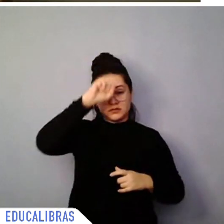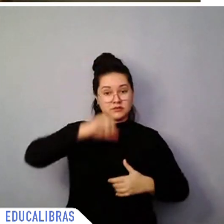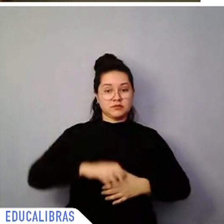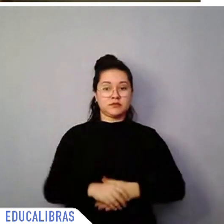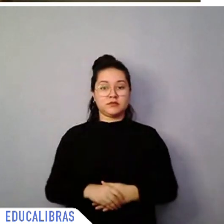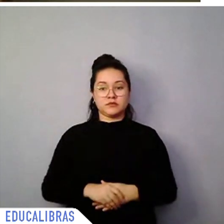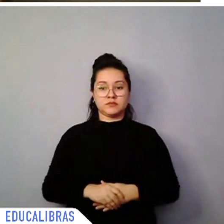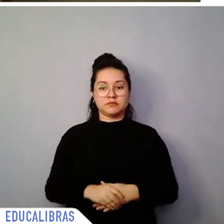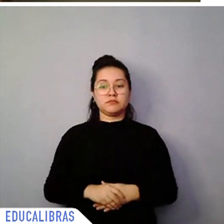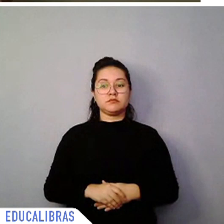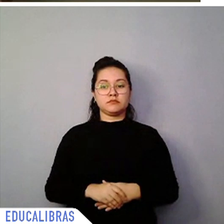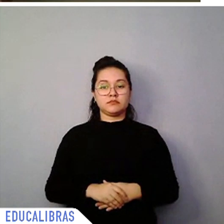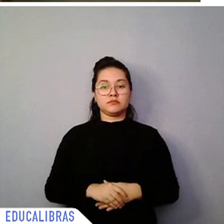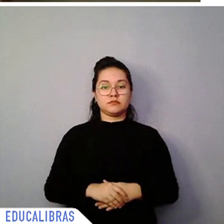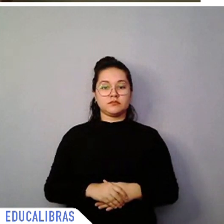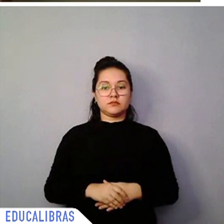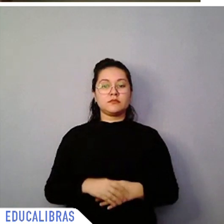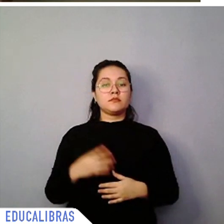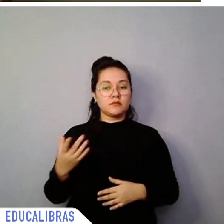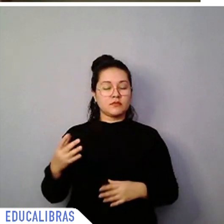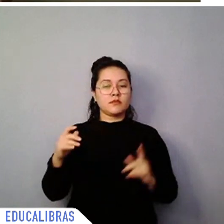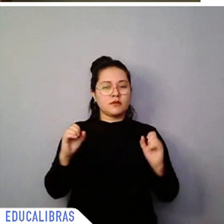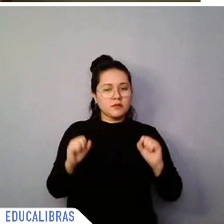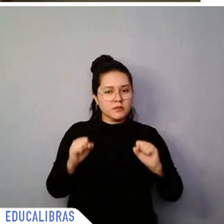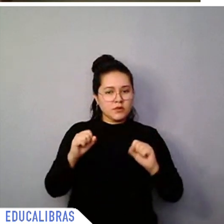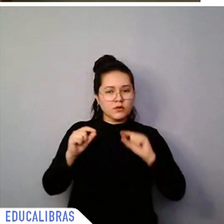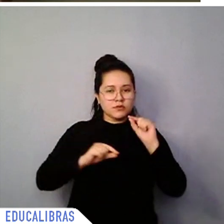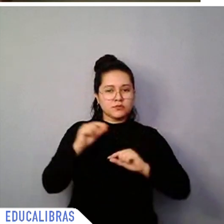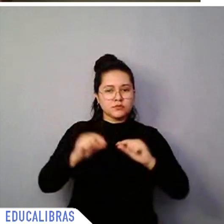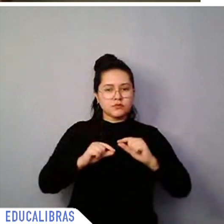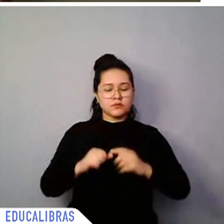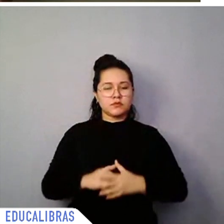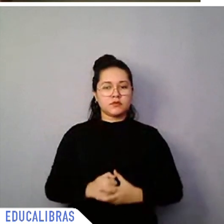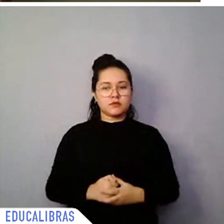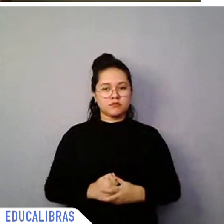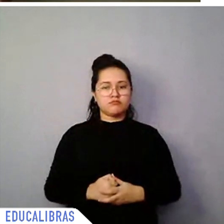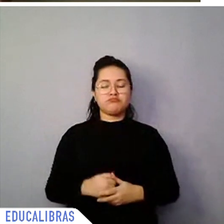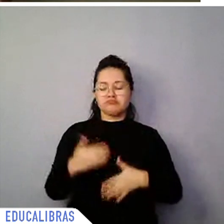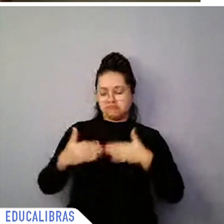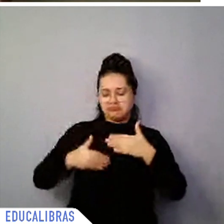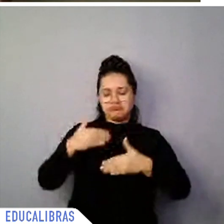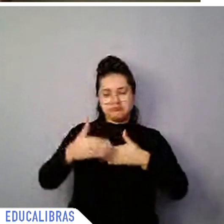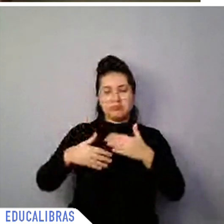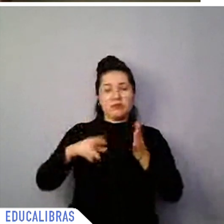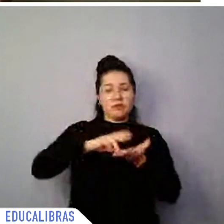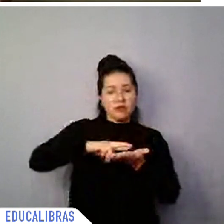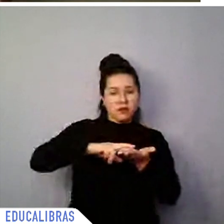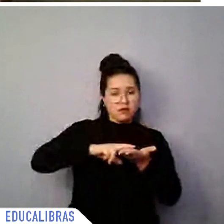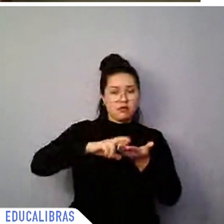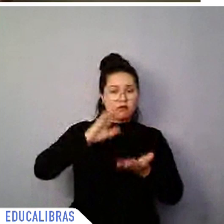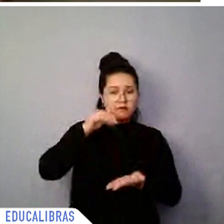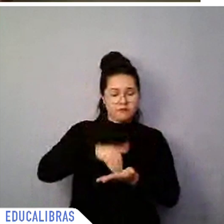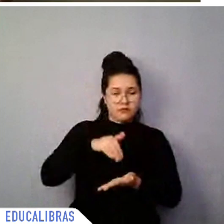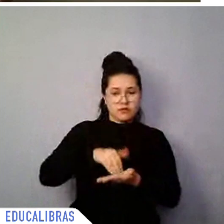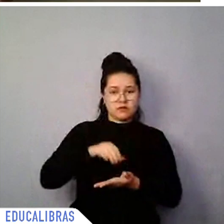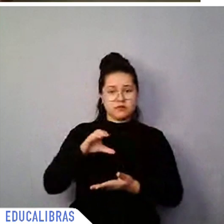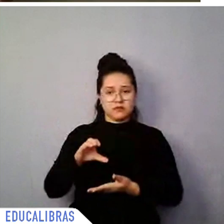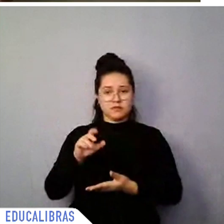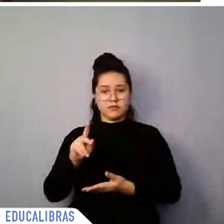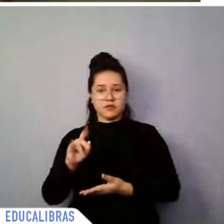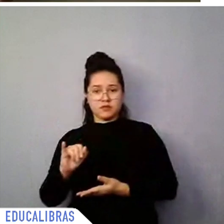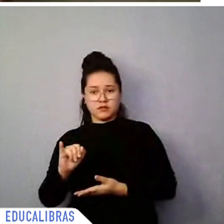government are fighting for, something that is different from what the commission is fighting for.